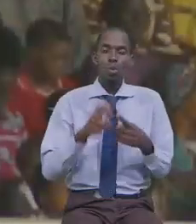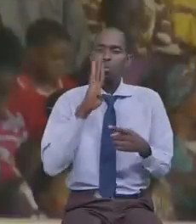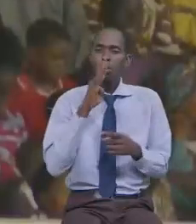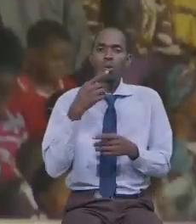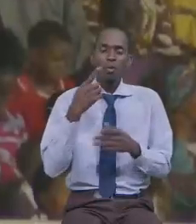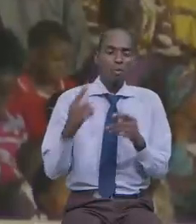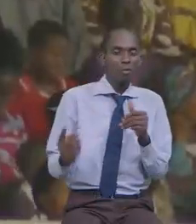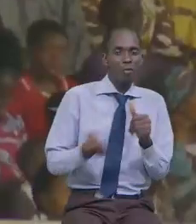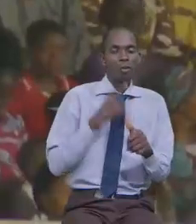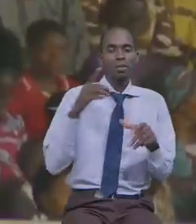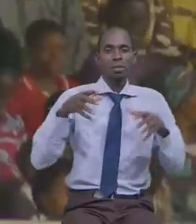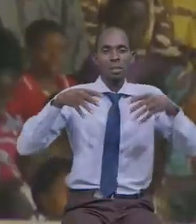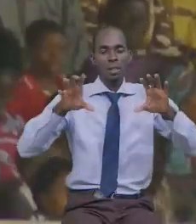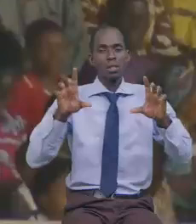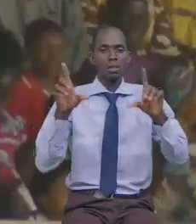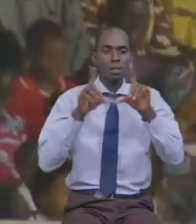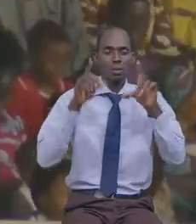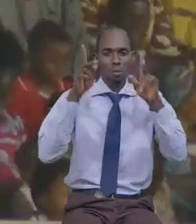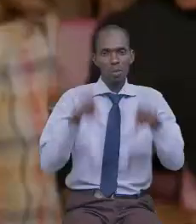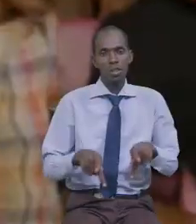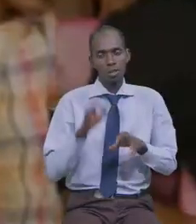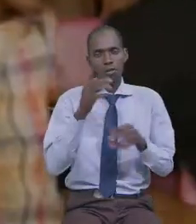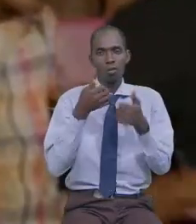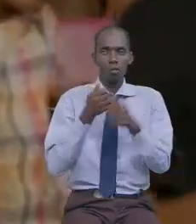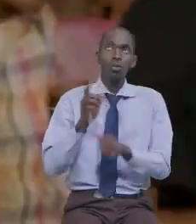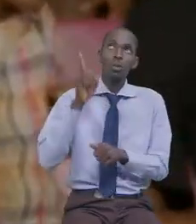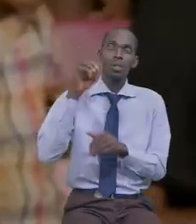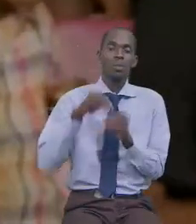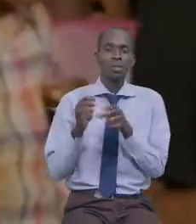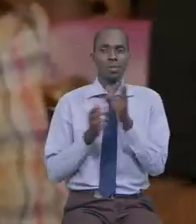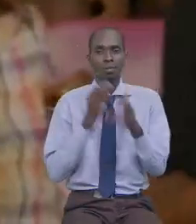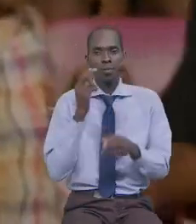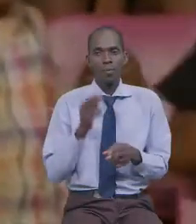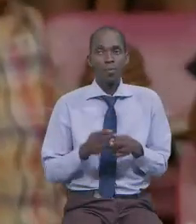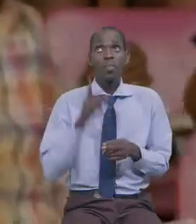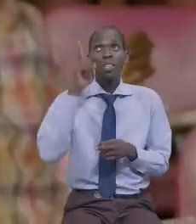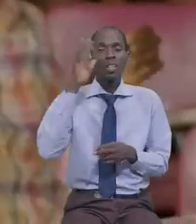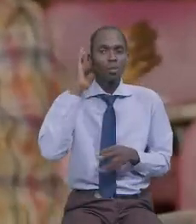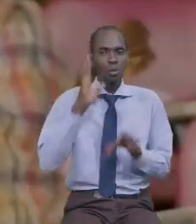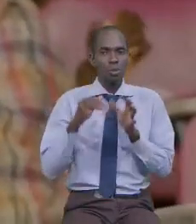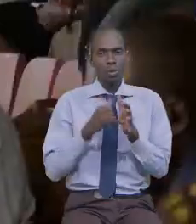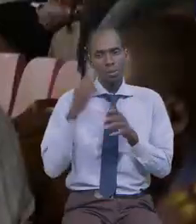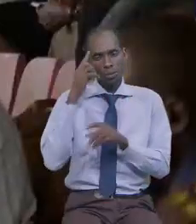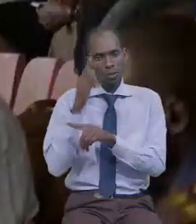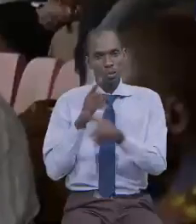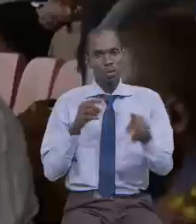name. He will do it for you. I said he will do it for you. You